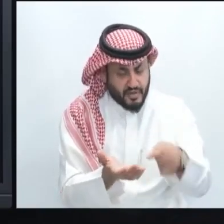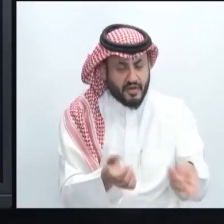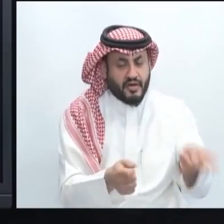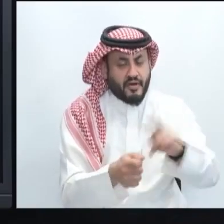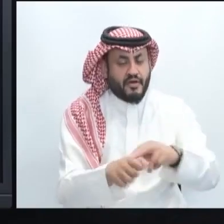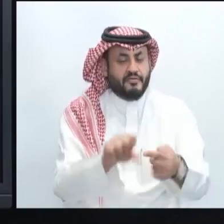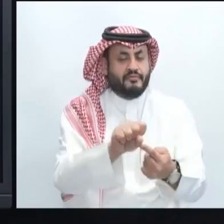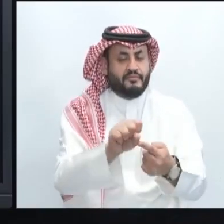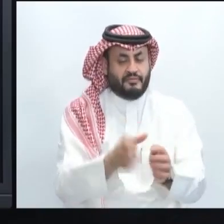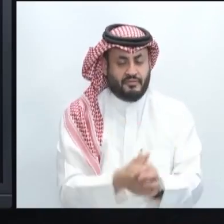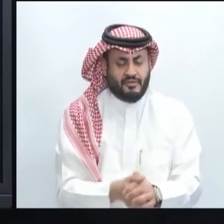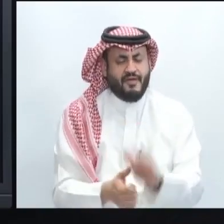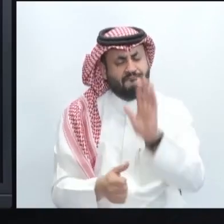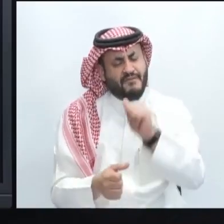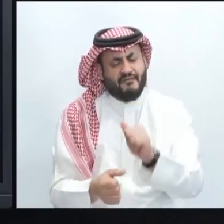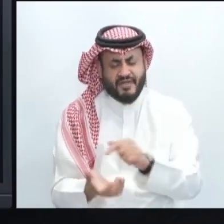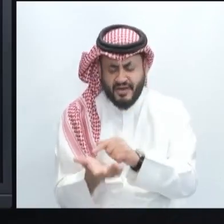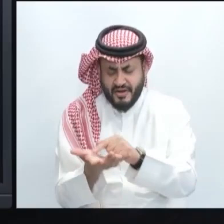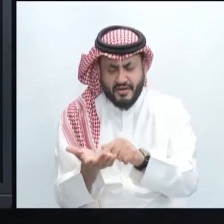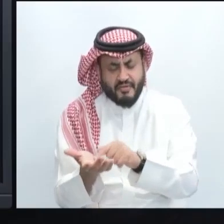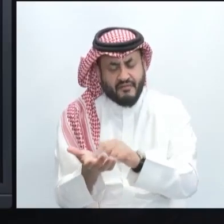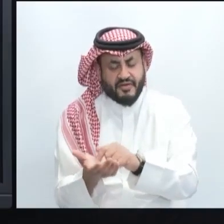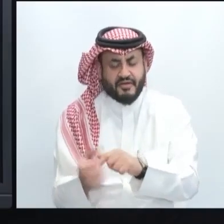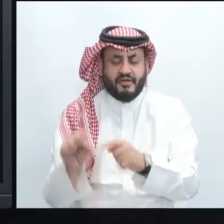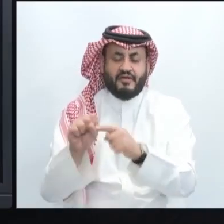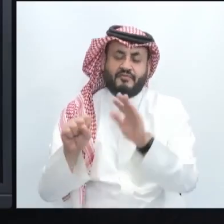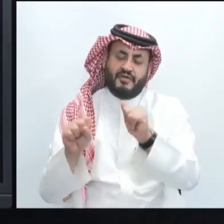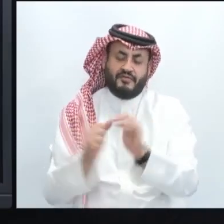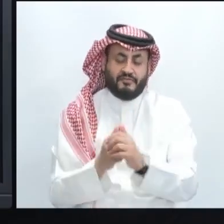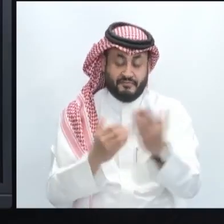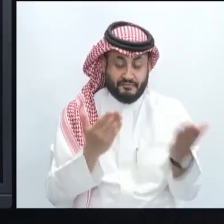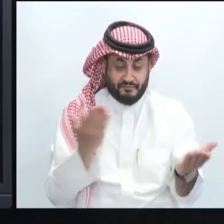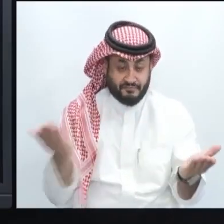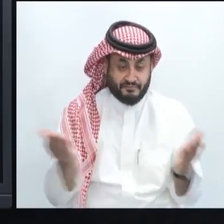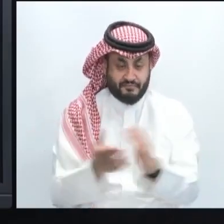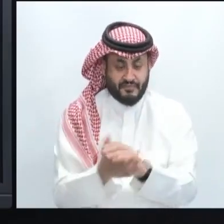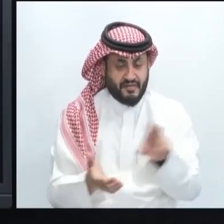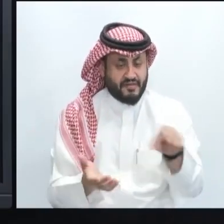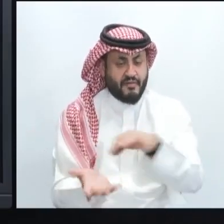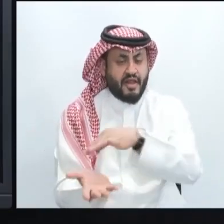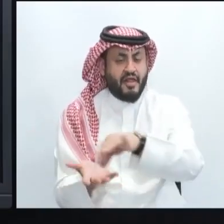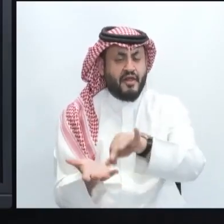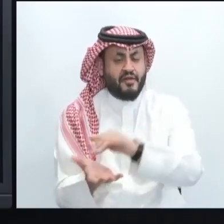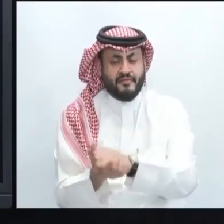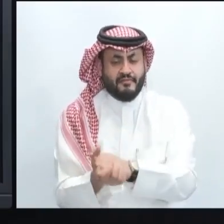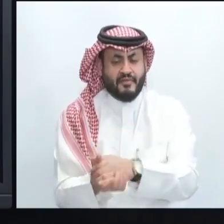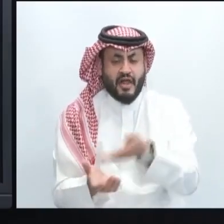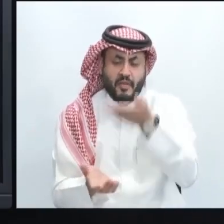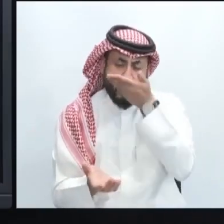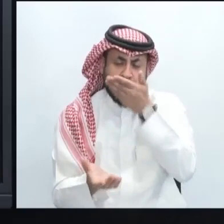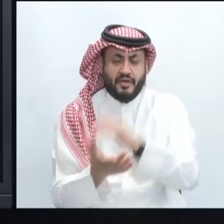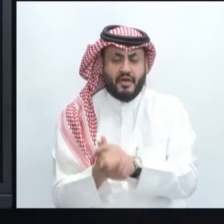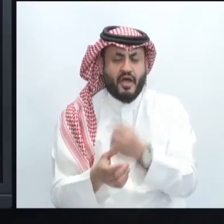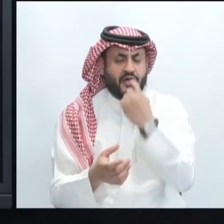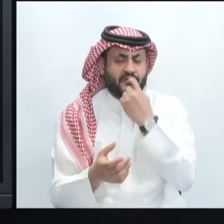And if we can't count the word, here we don't add s, we leave it as